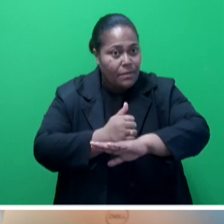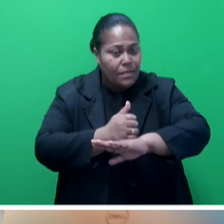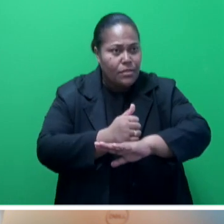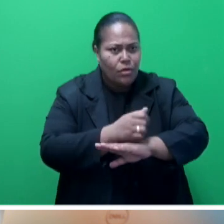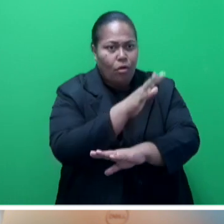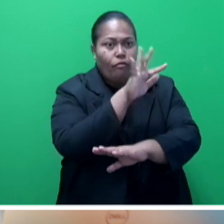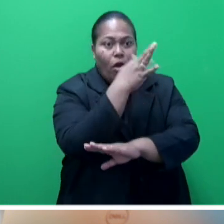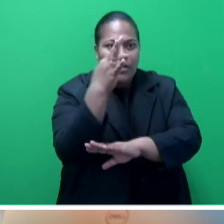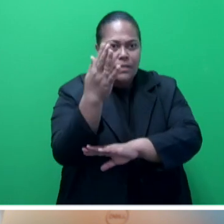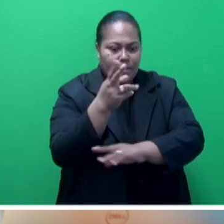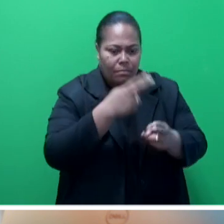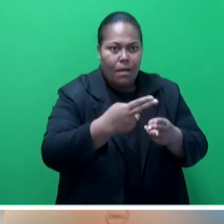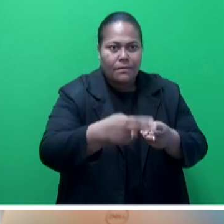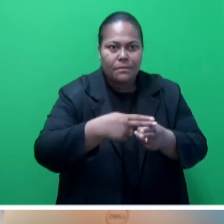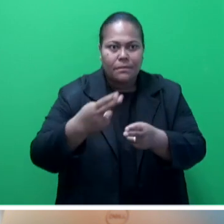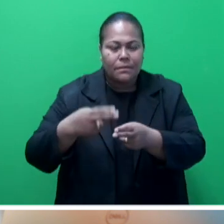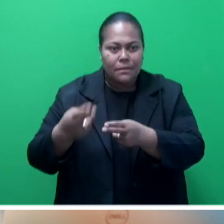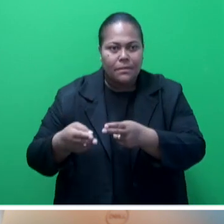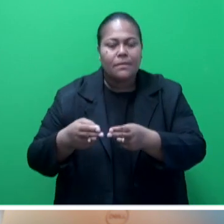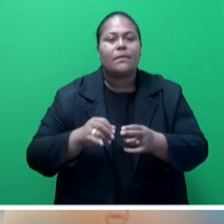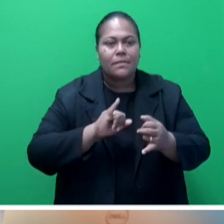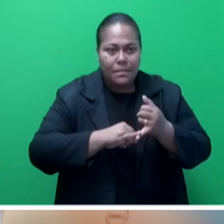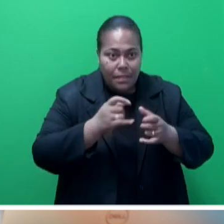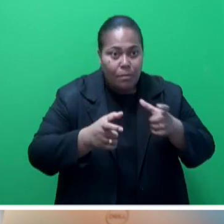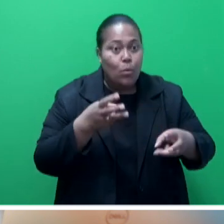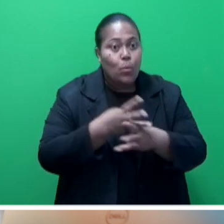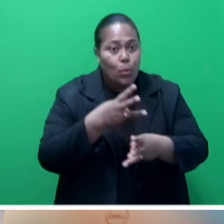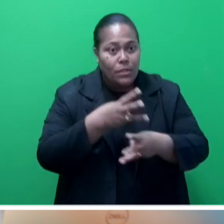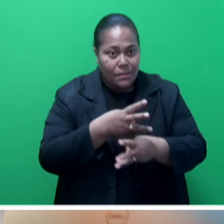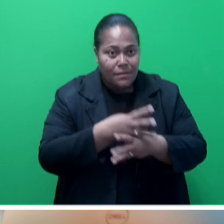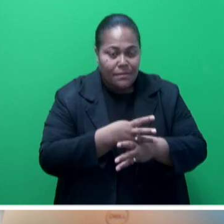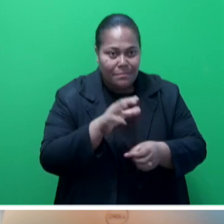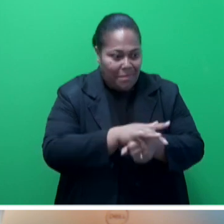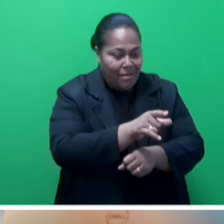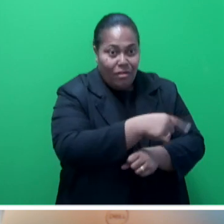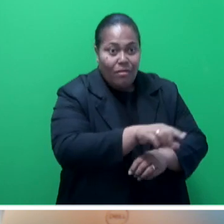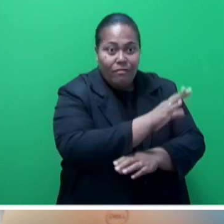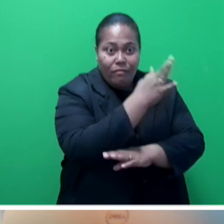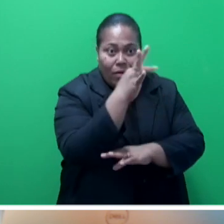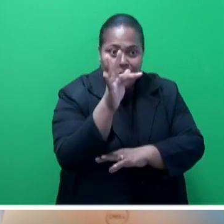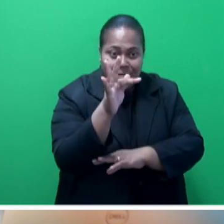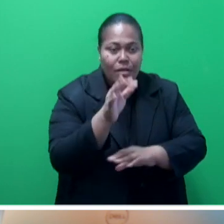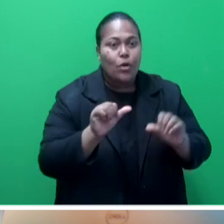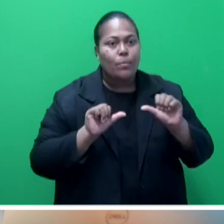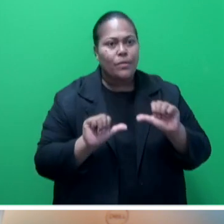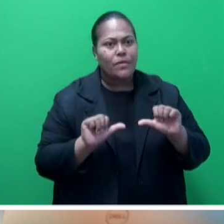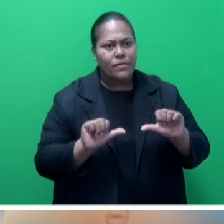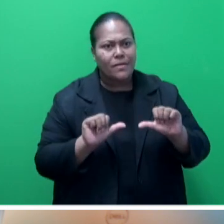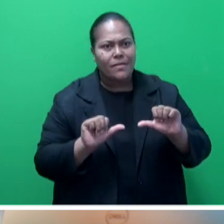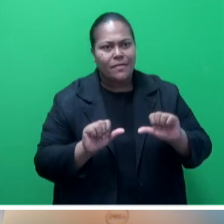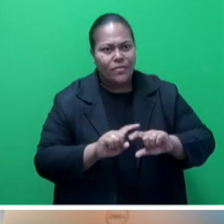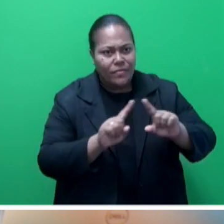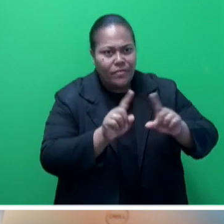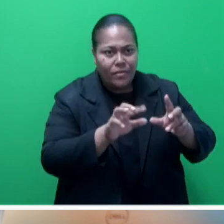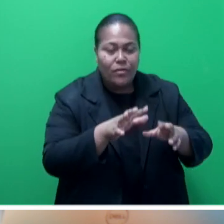land, sustainable management of designated timber production forests, the total protection of intact existing natural